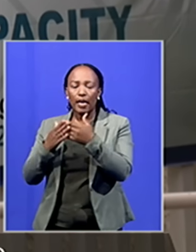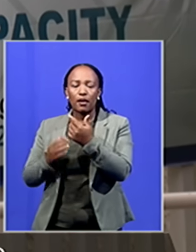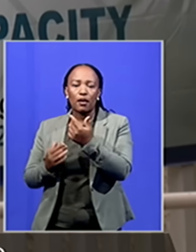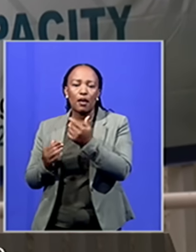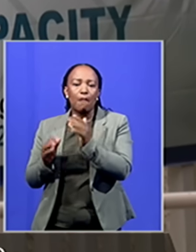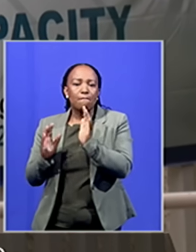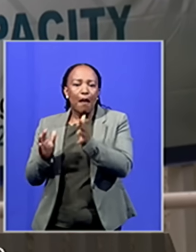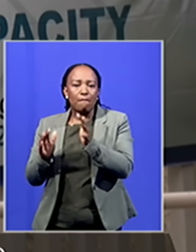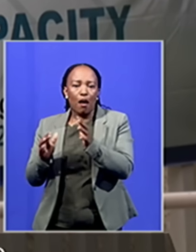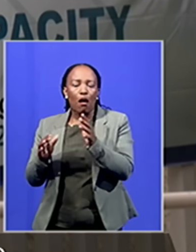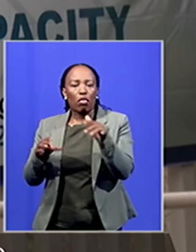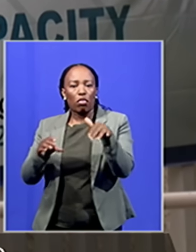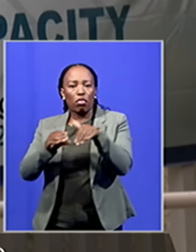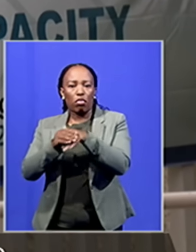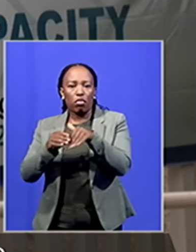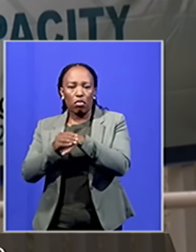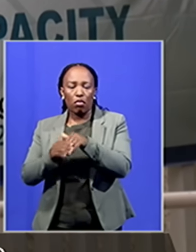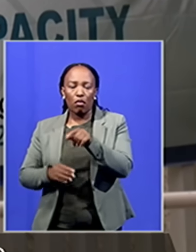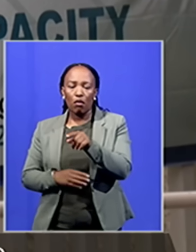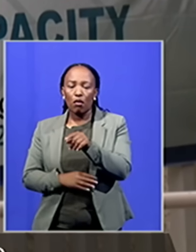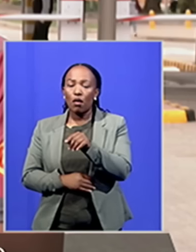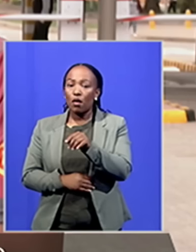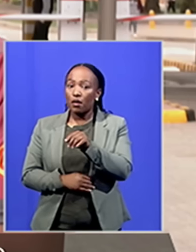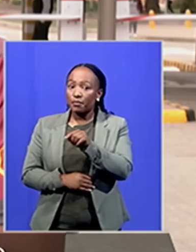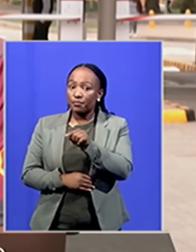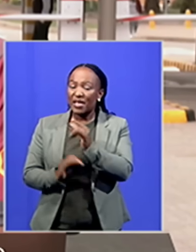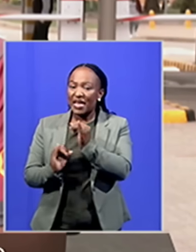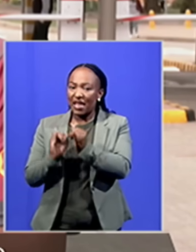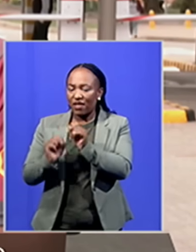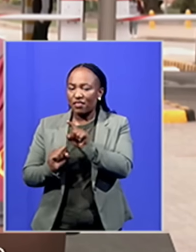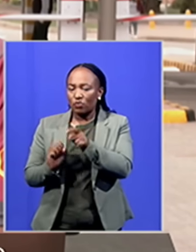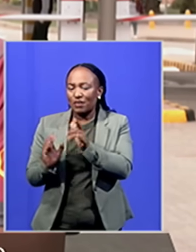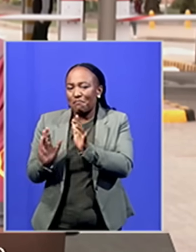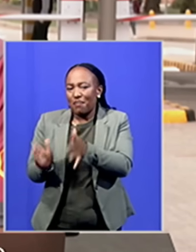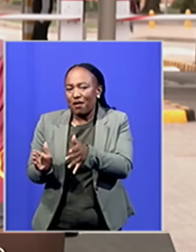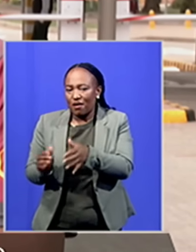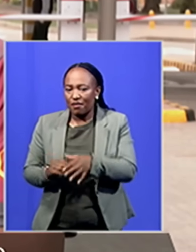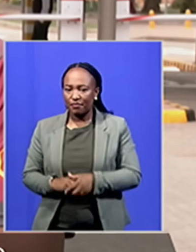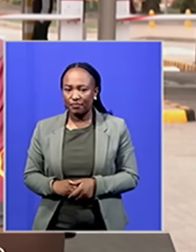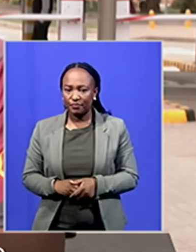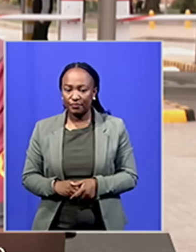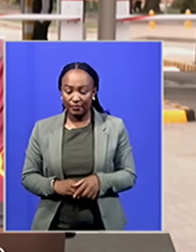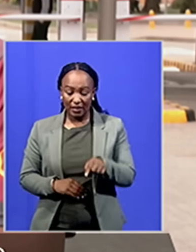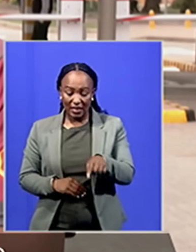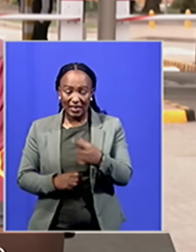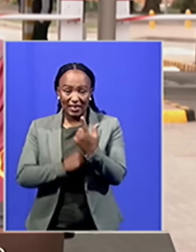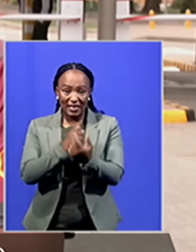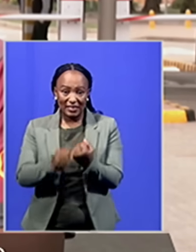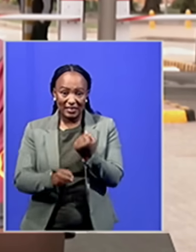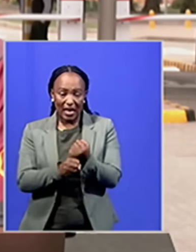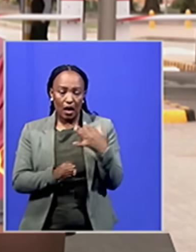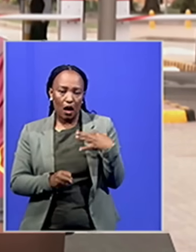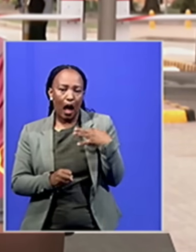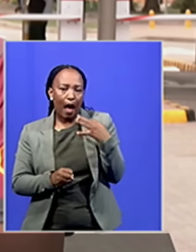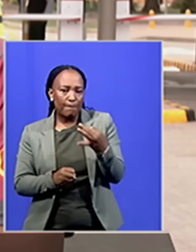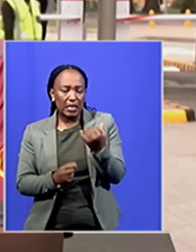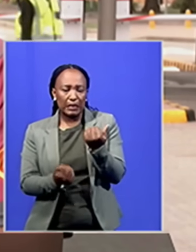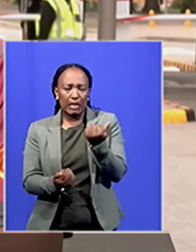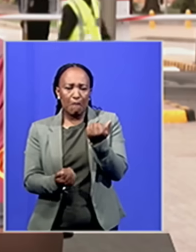fela baithuti e leng dikete di feta 11. Monongwaga re fitlheletse dikopo tse di kana ka